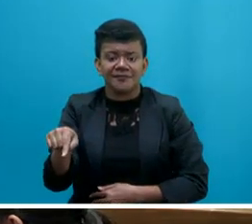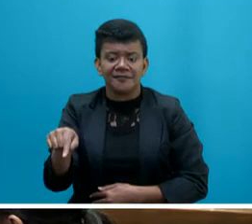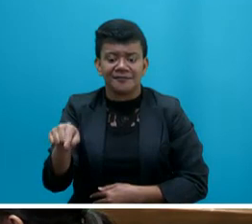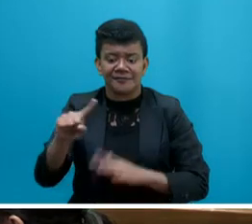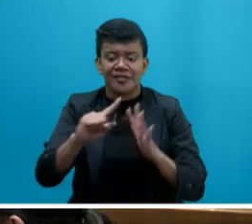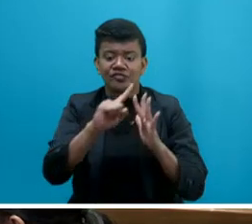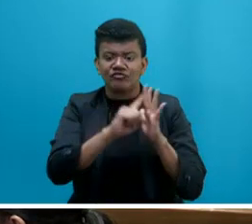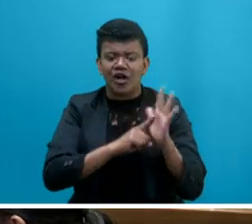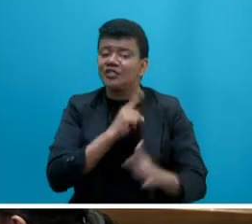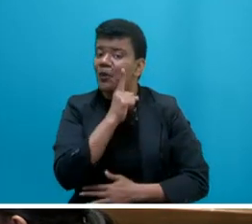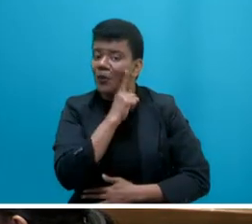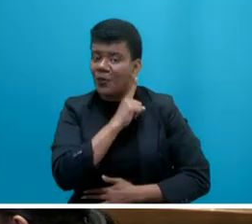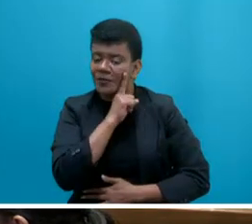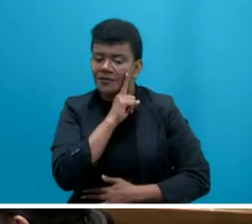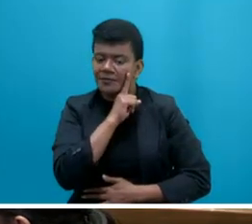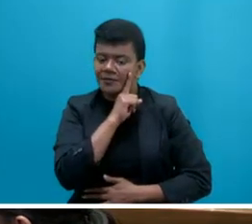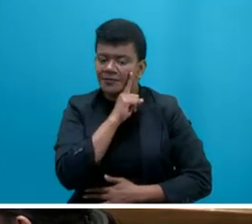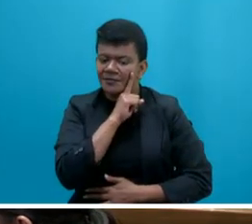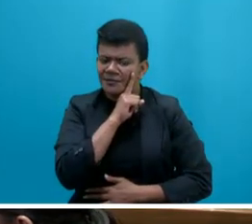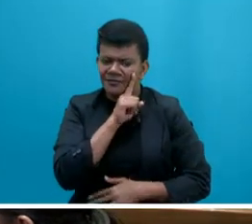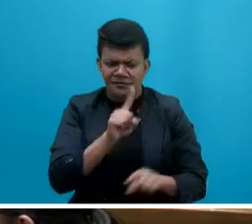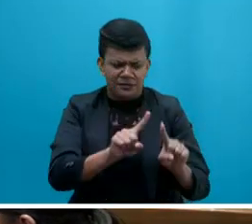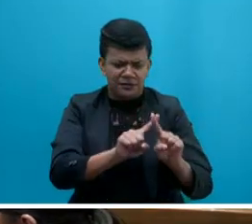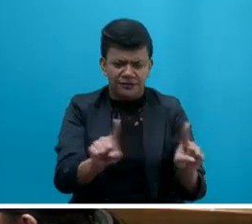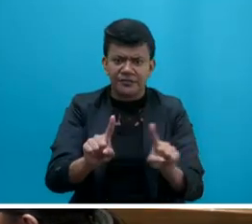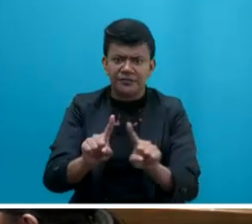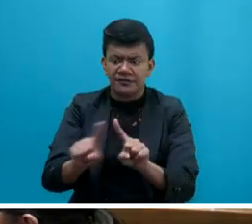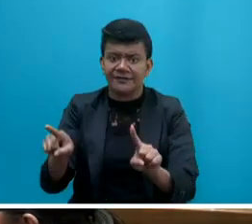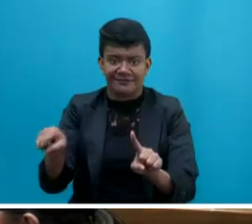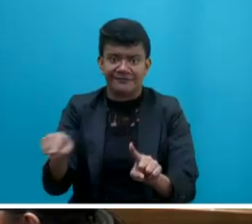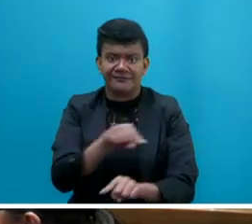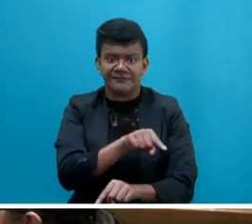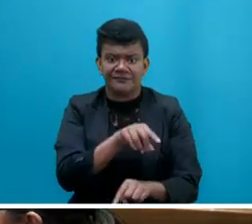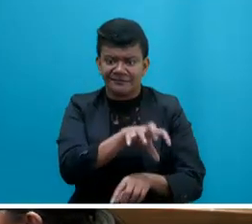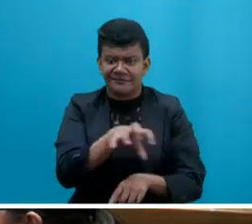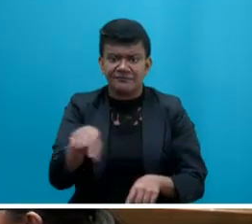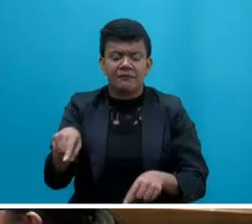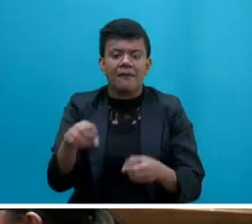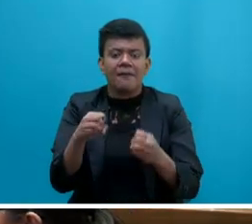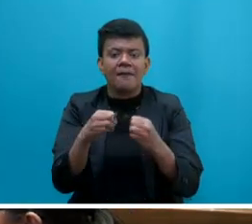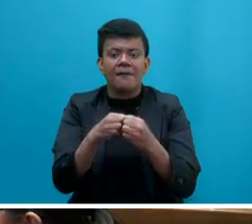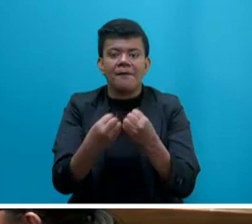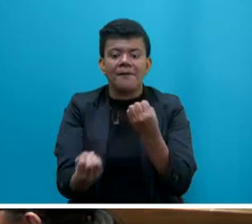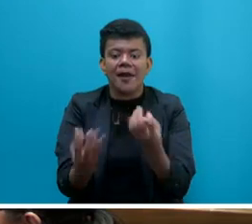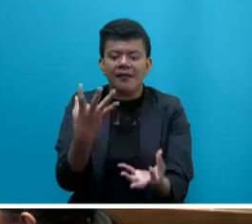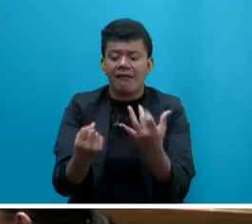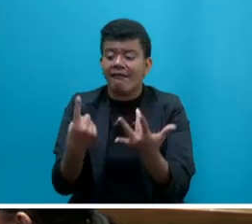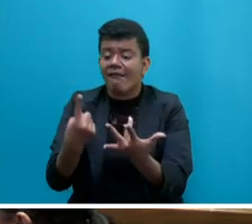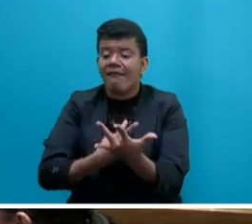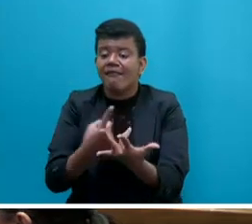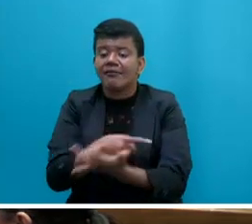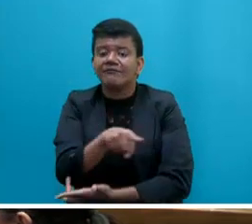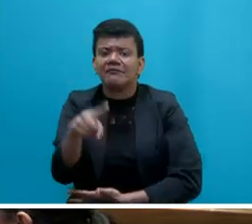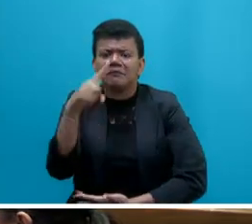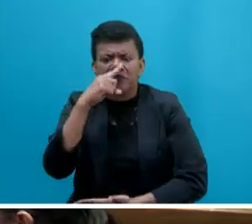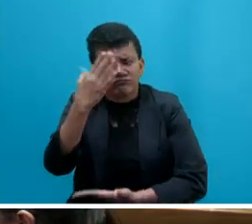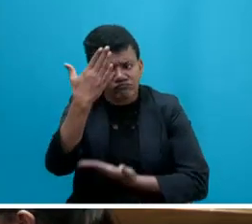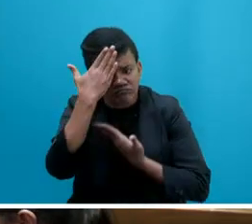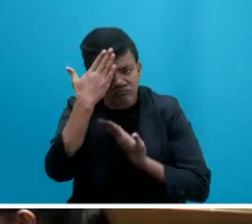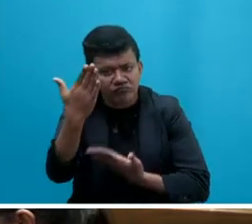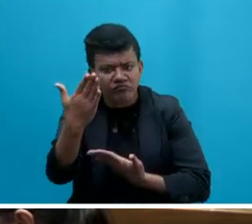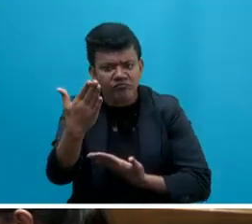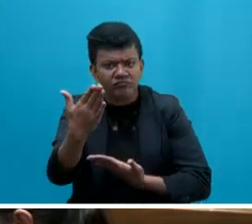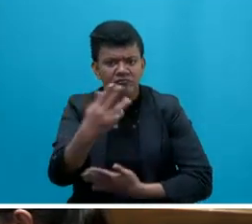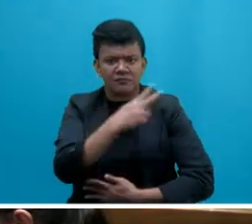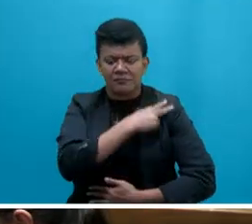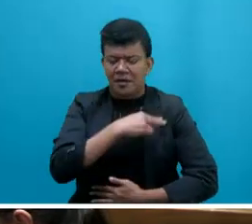Mani, Nix Tangilamba and his dive crew from Benga, and others that the Honorable Prime Minister has worked tirelessly to